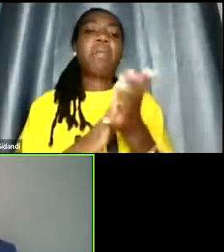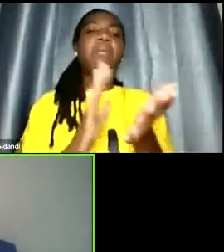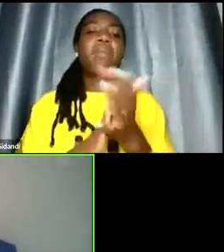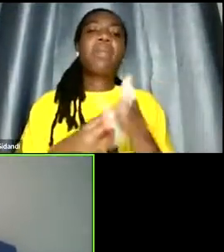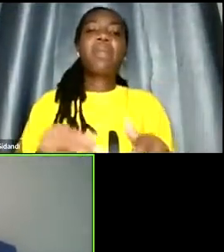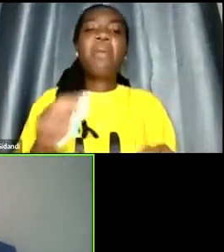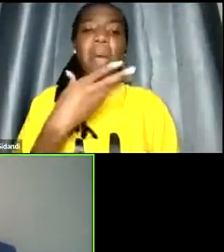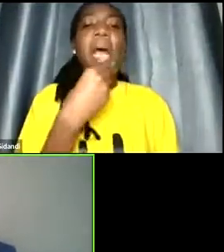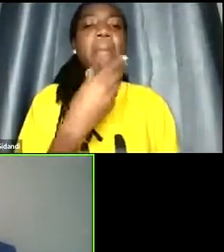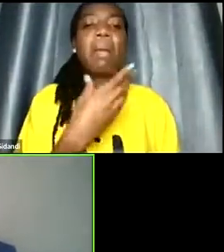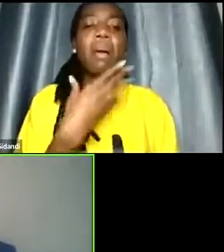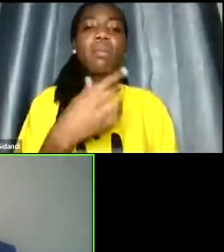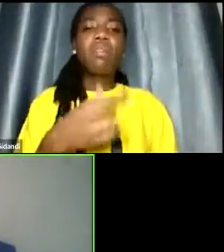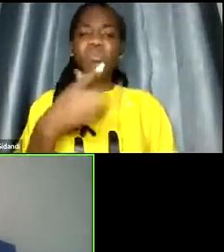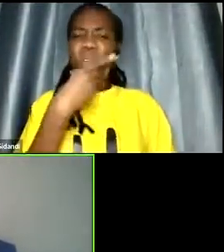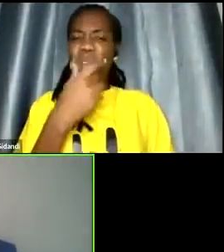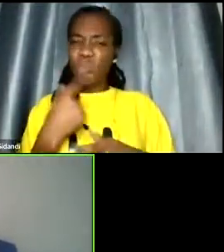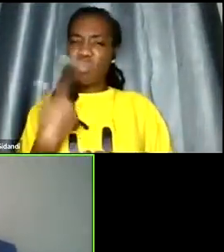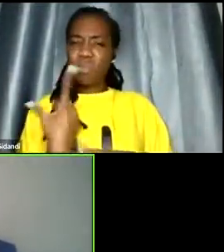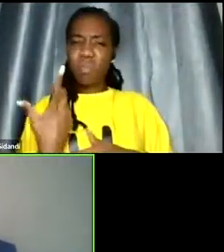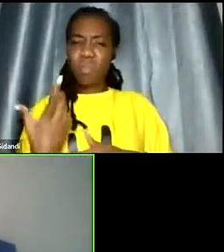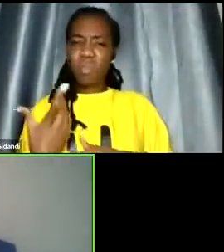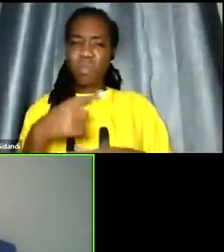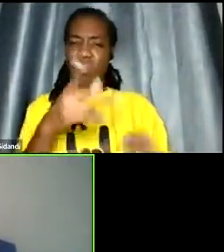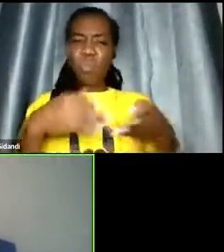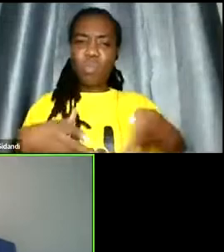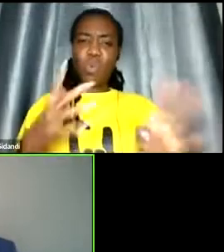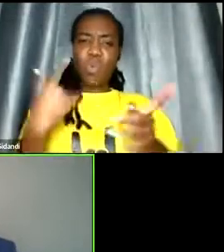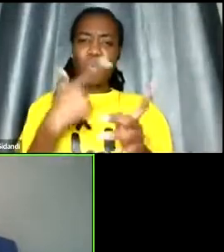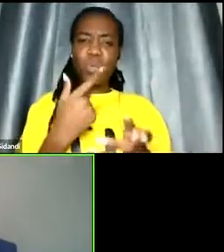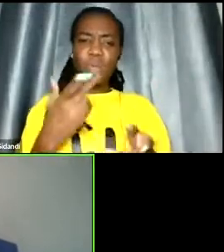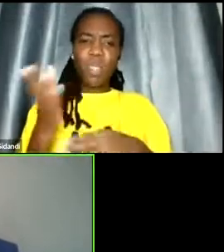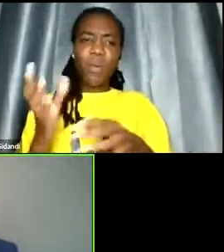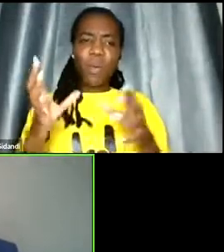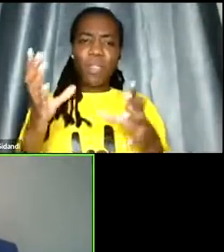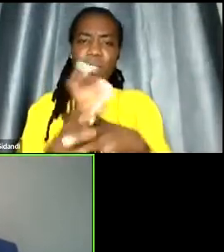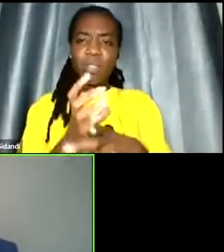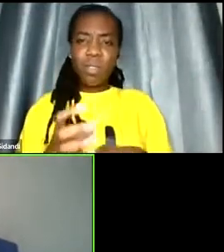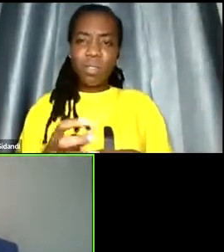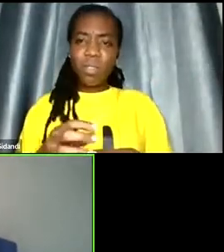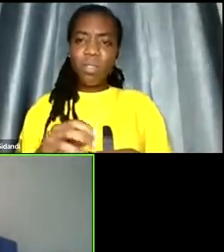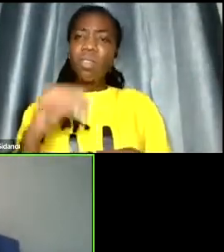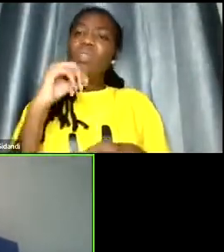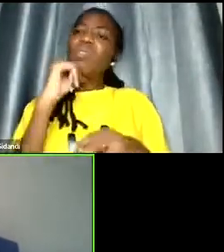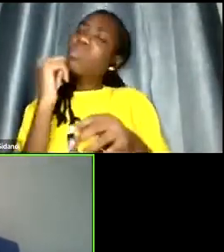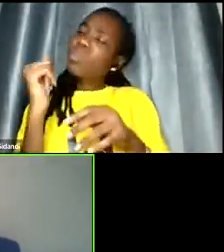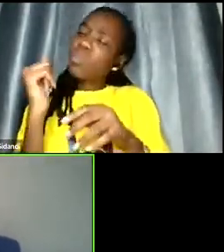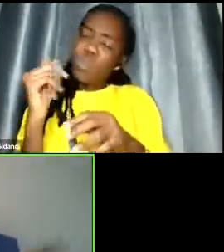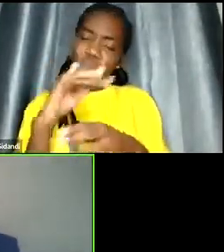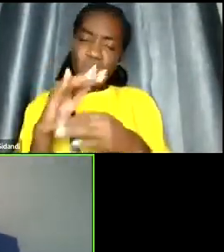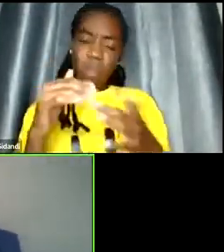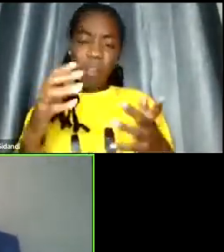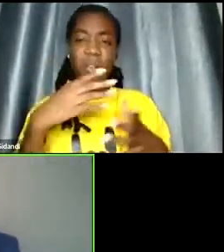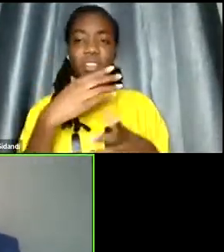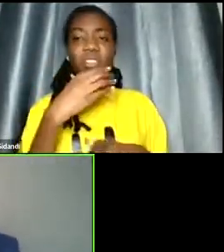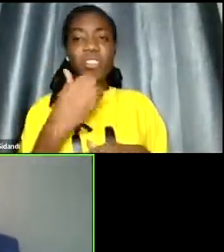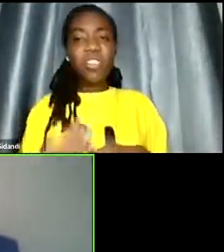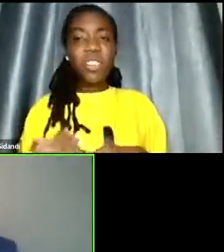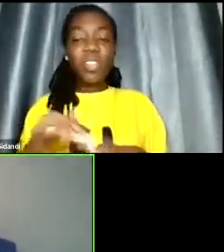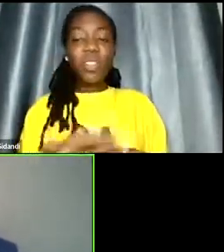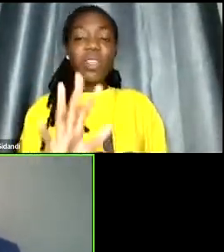Baba? Baba Anani? Who did you produce in this organization? Nobody here is your child. We've all come to work. We've earned our